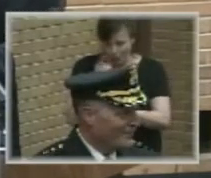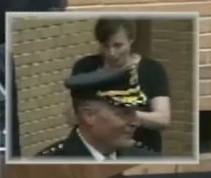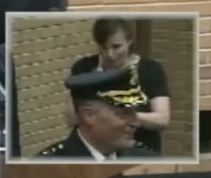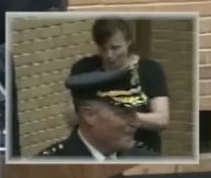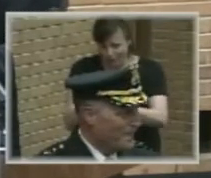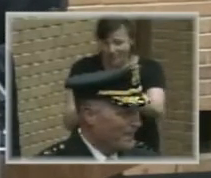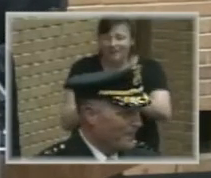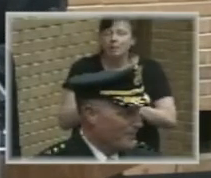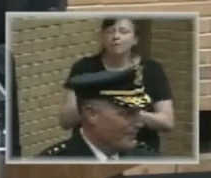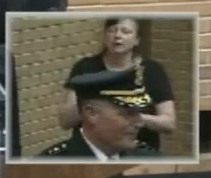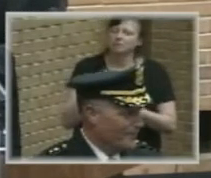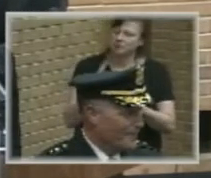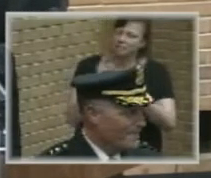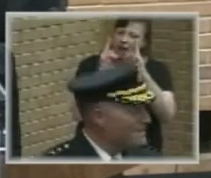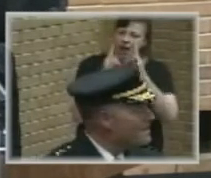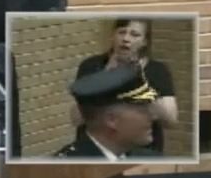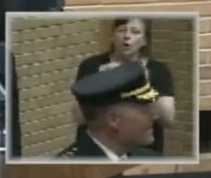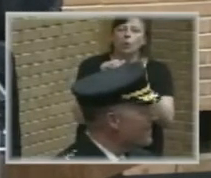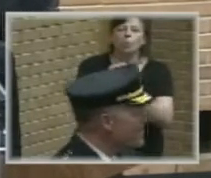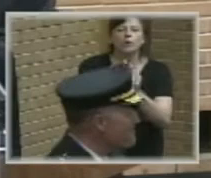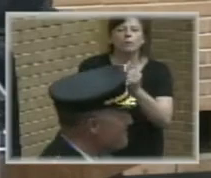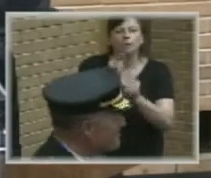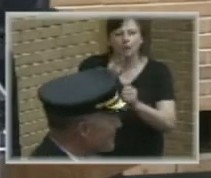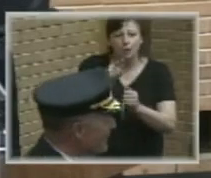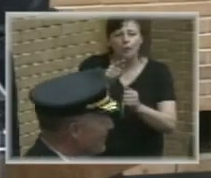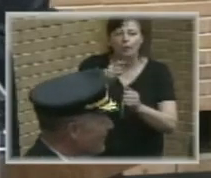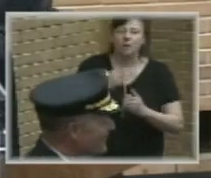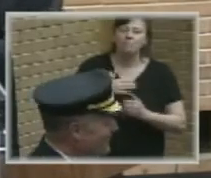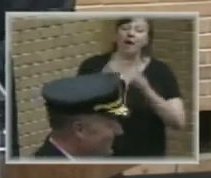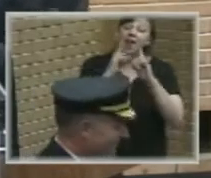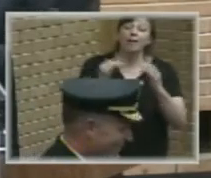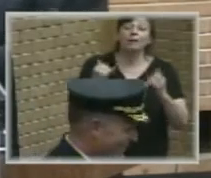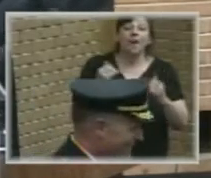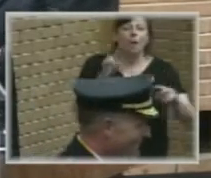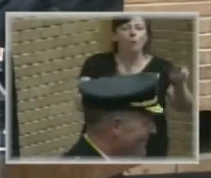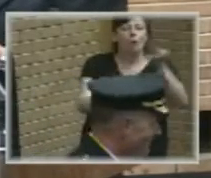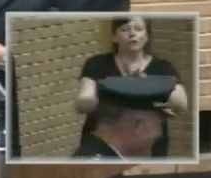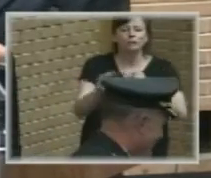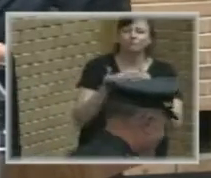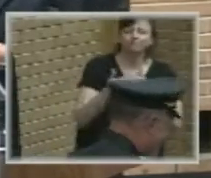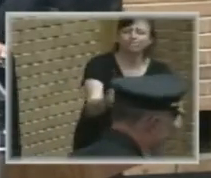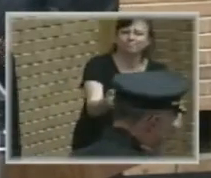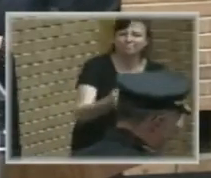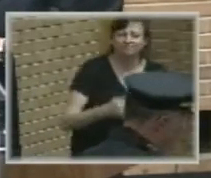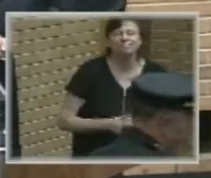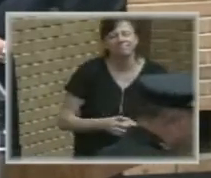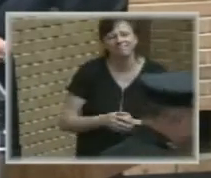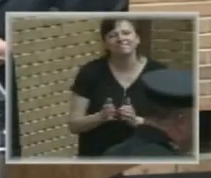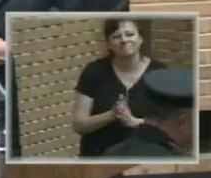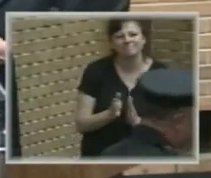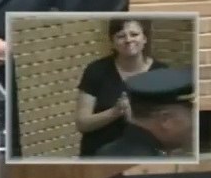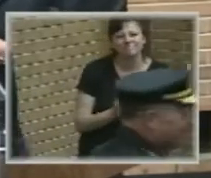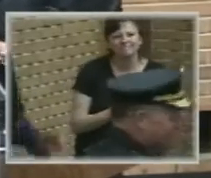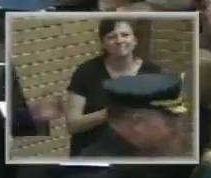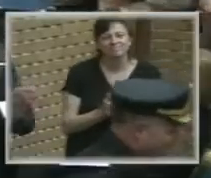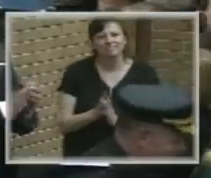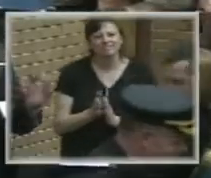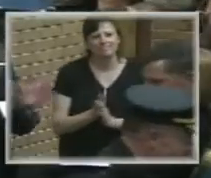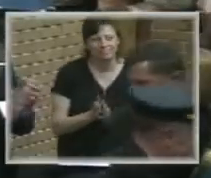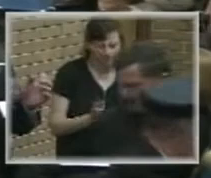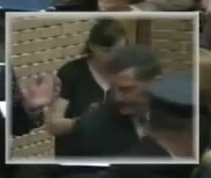it's been my honor working with you. It'll be my honor watching you grow as a police chief. Thank you, sir. Thank you for all your help.